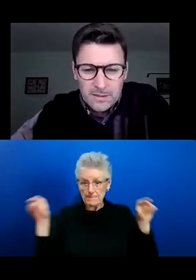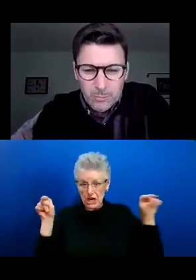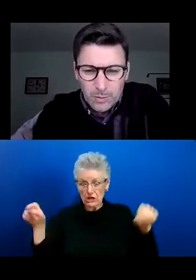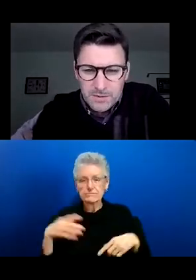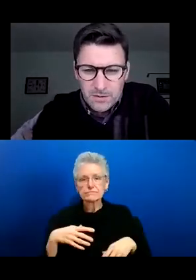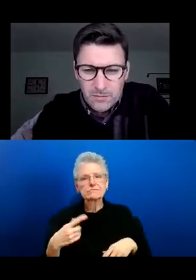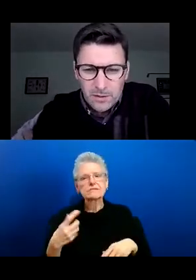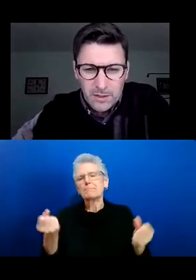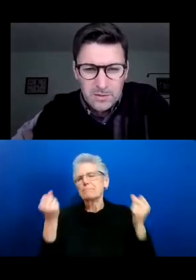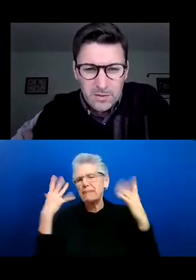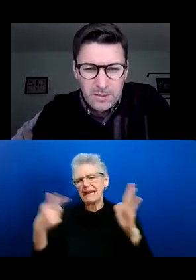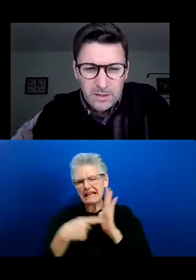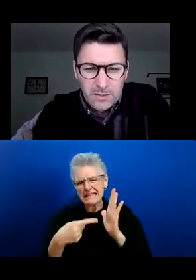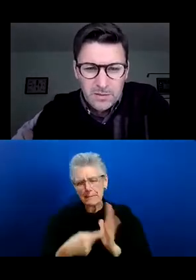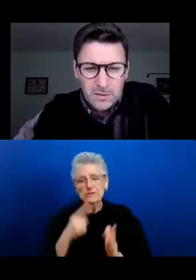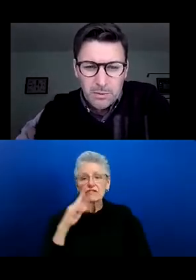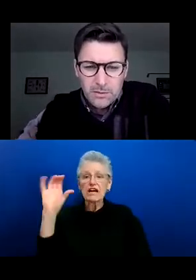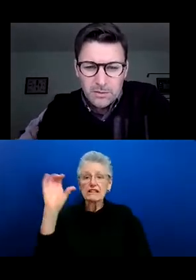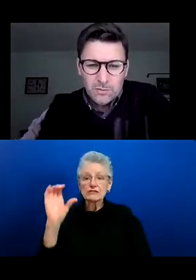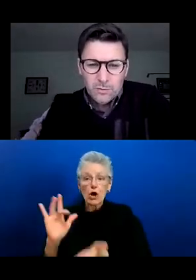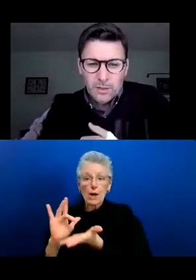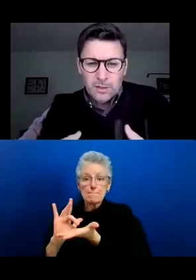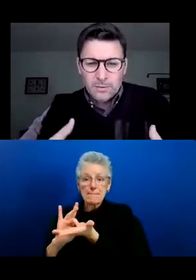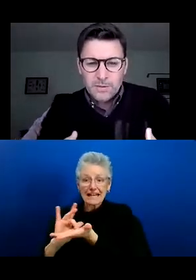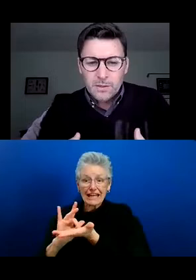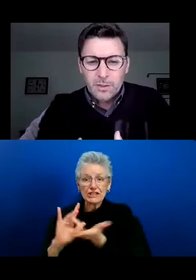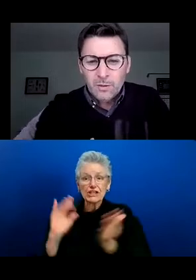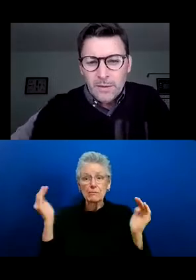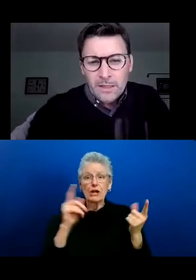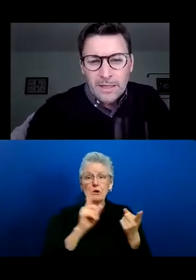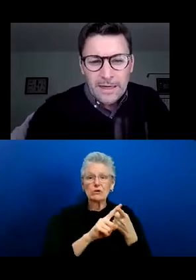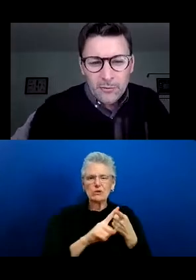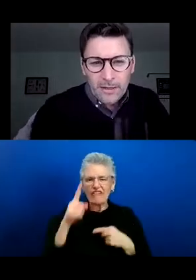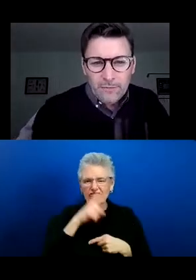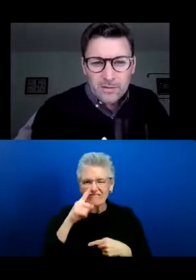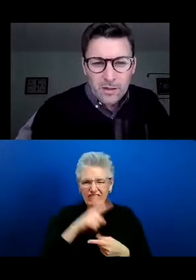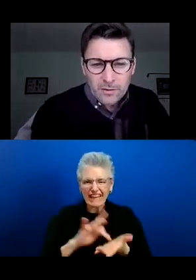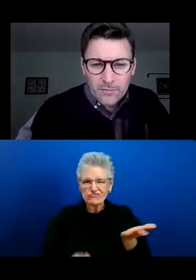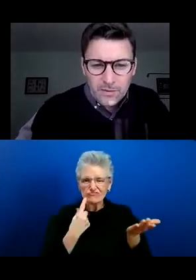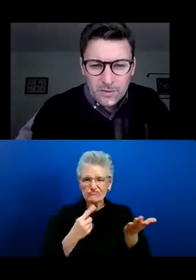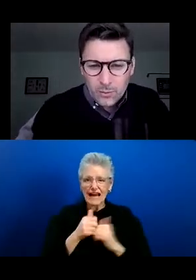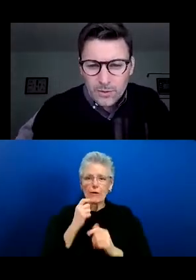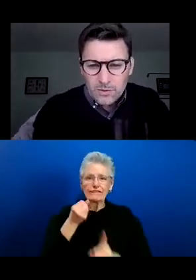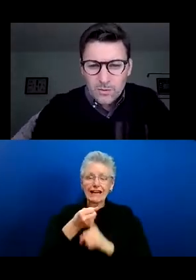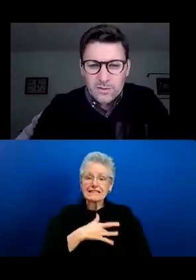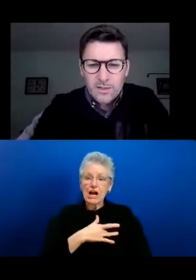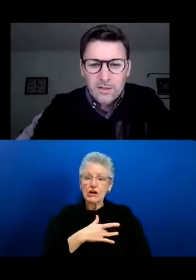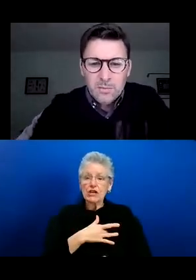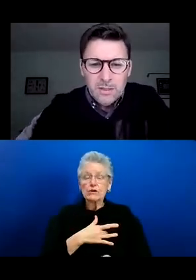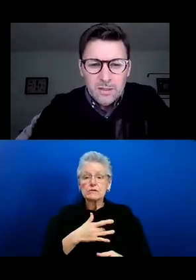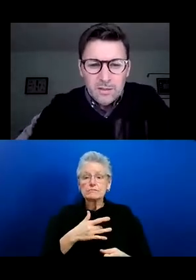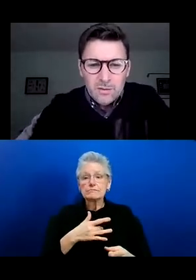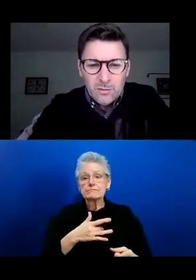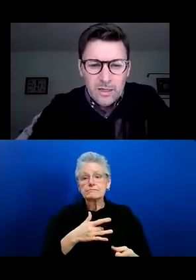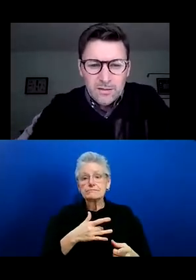many examples of cholesterol medications compared to placebo and how that affects cardiovascular risk over